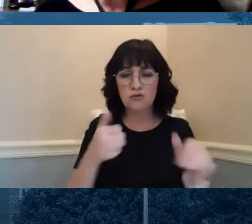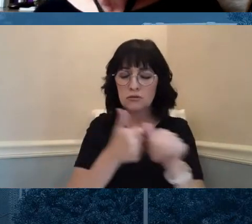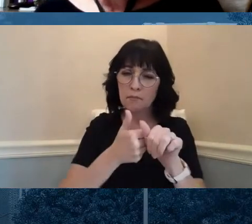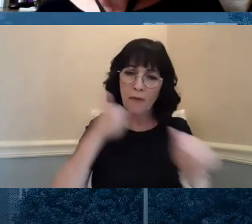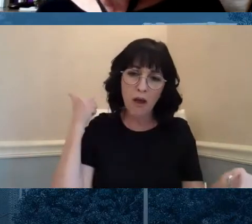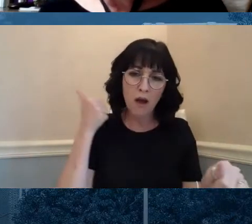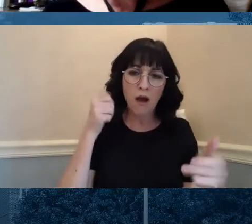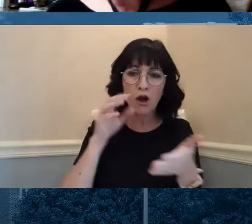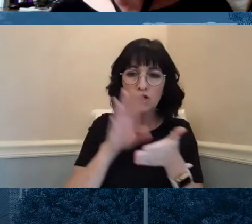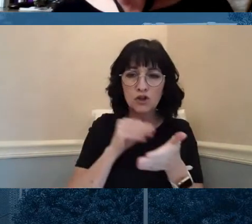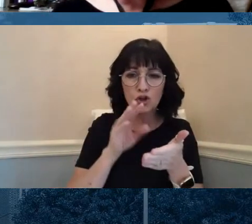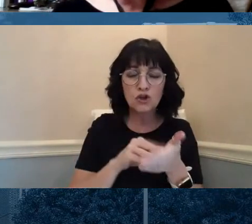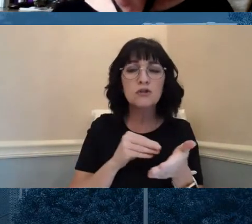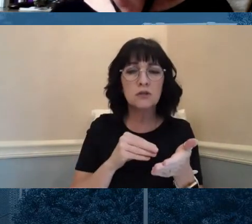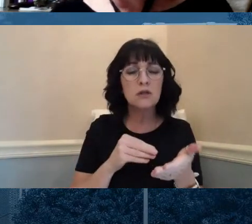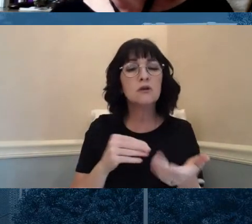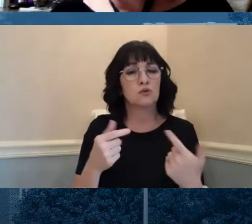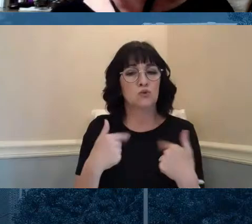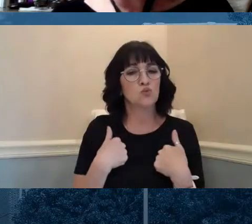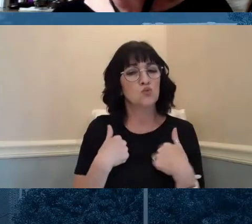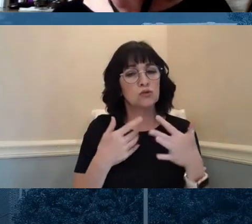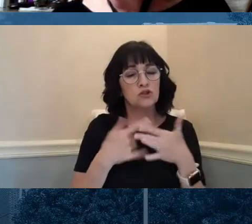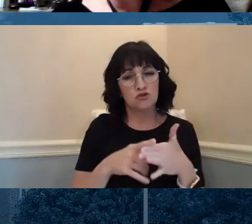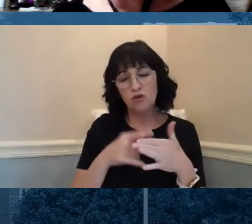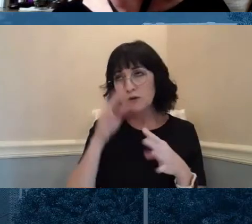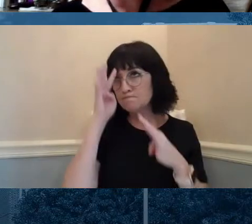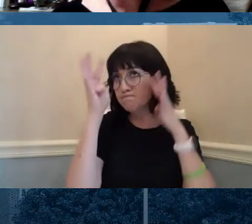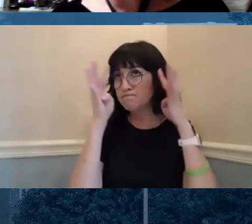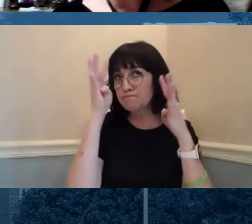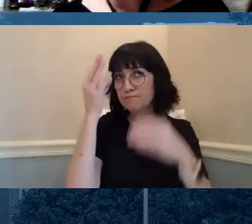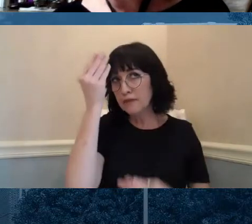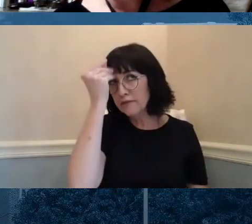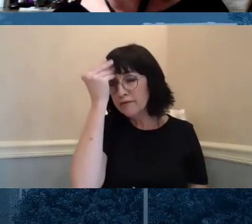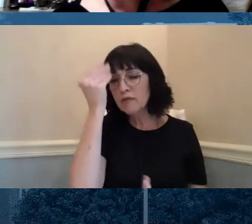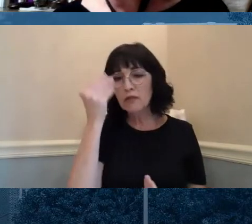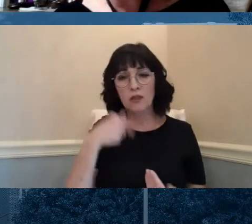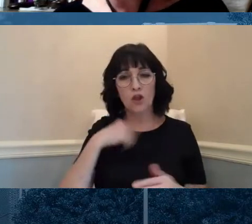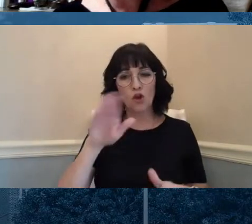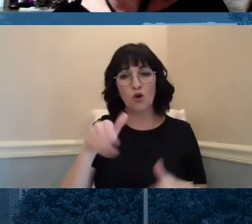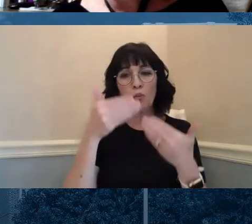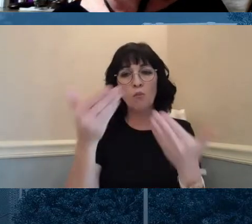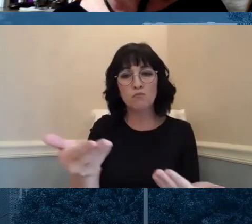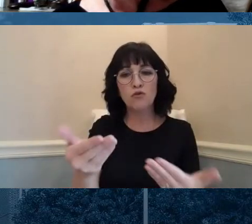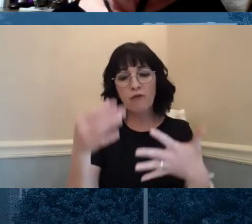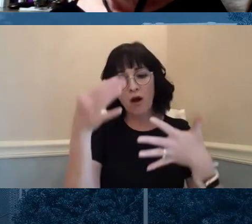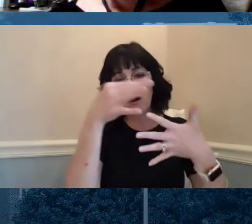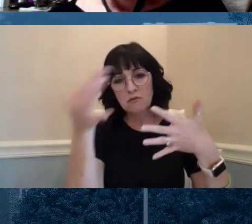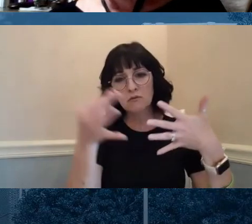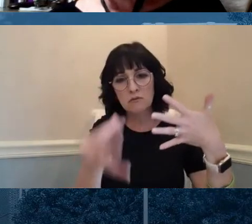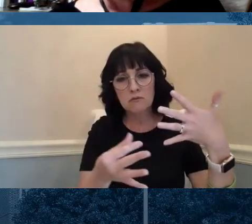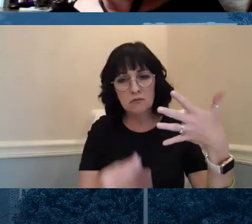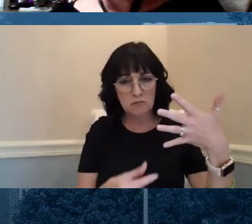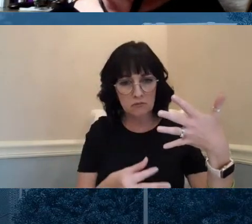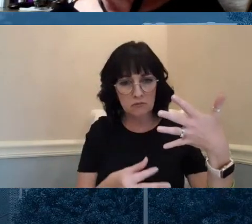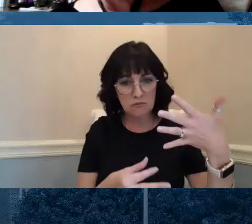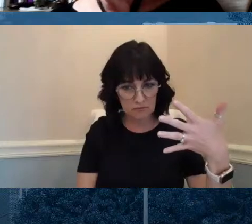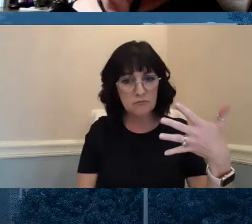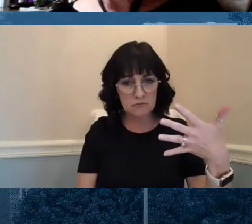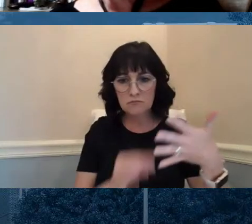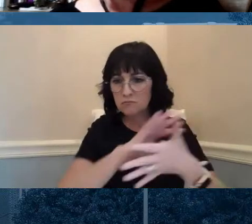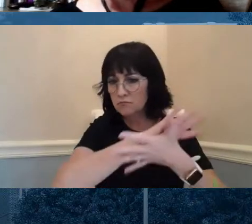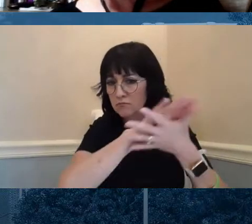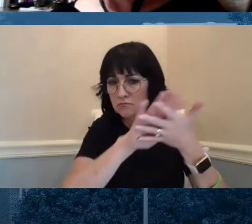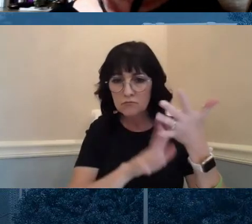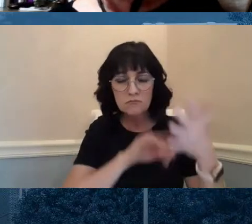provided a menu of choices to our local education agencies, both our districts and our charters. It really has